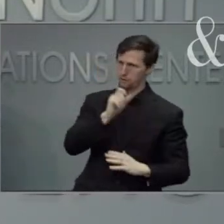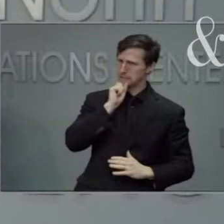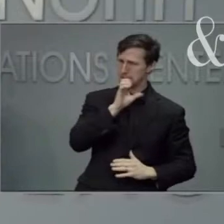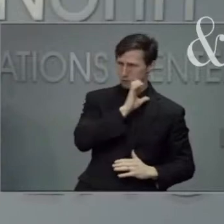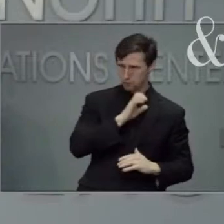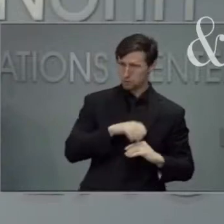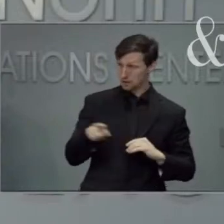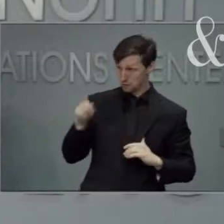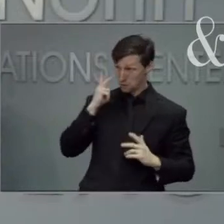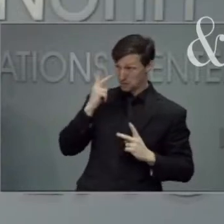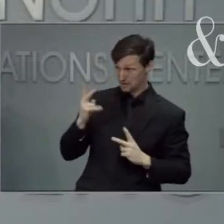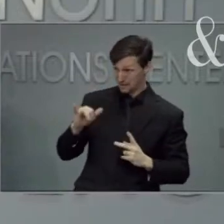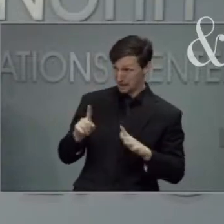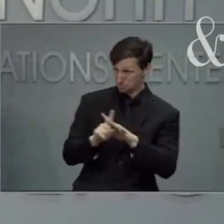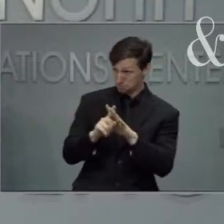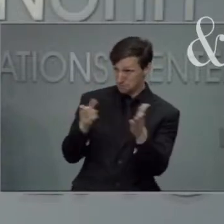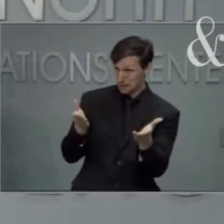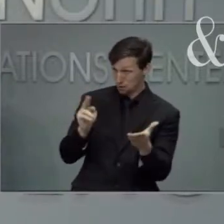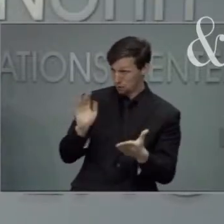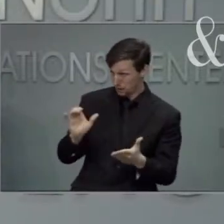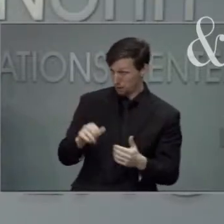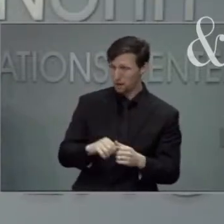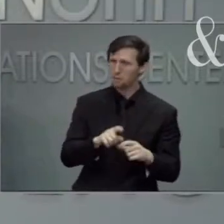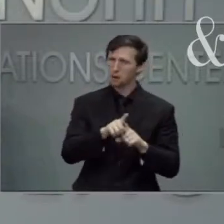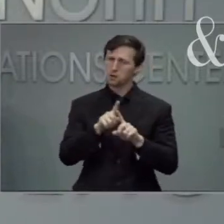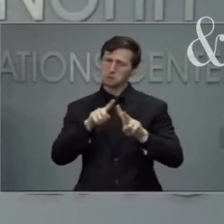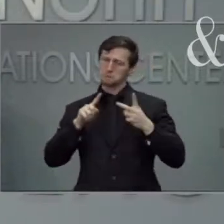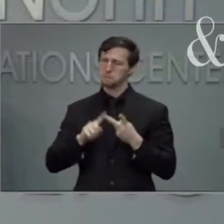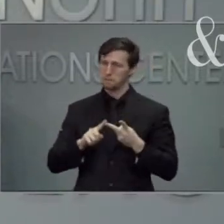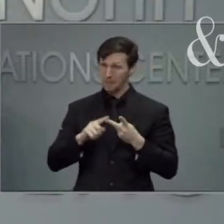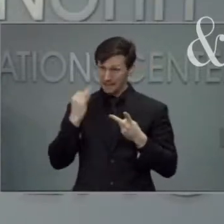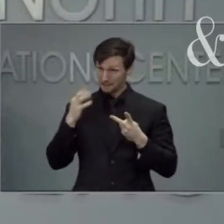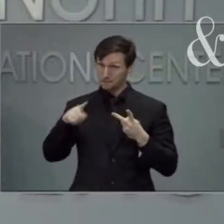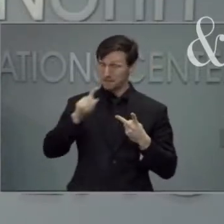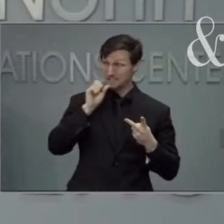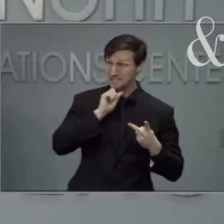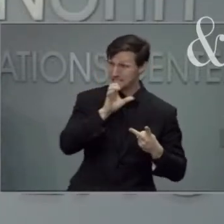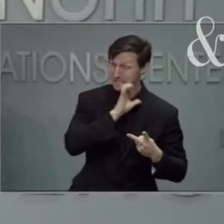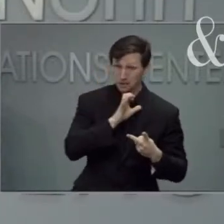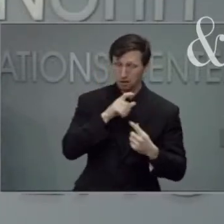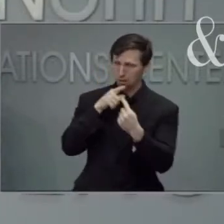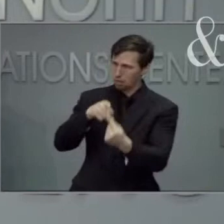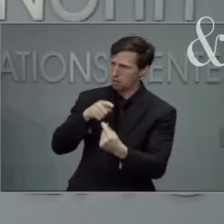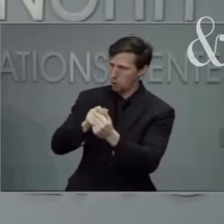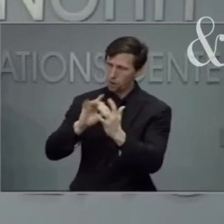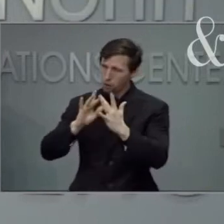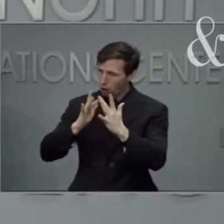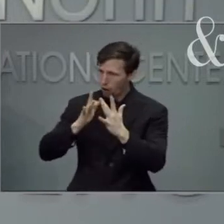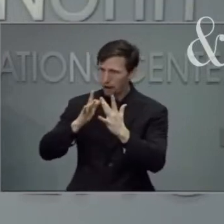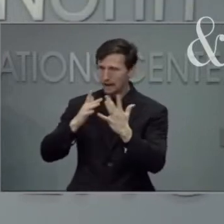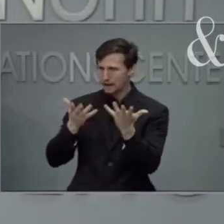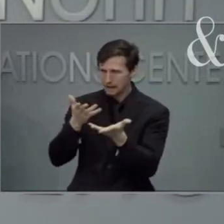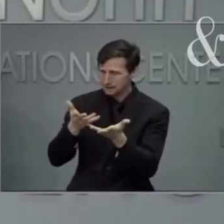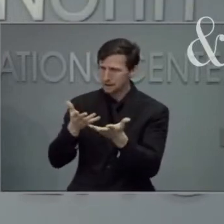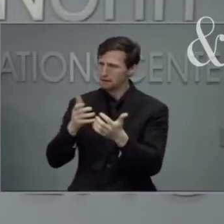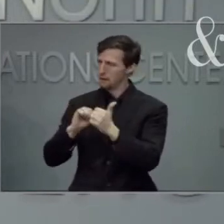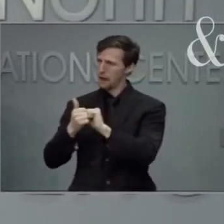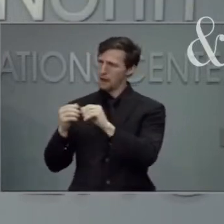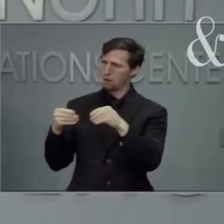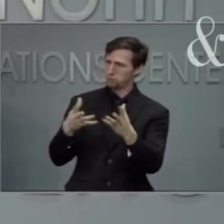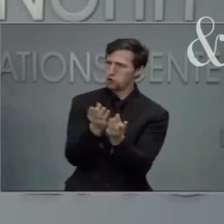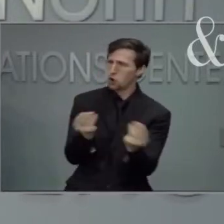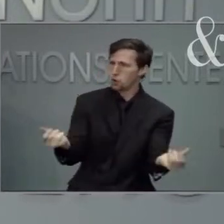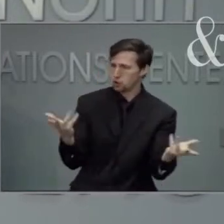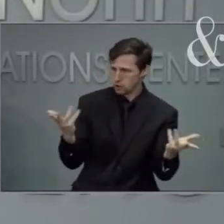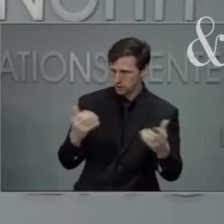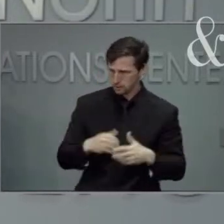North Carolina, and what are the options for seniors who are having problems with that online process? And I do have one quick follow-up question on that too. The